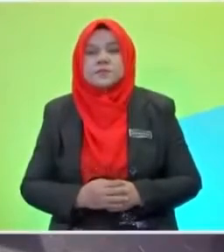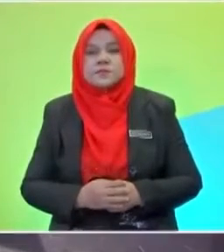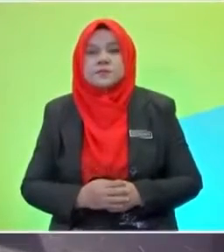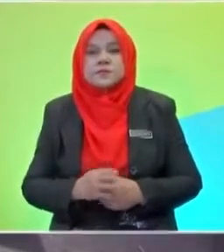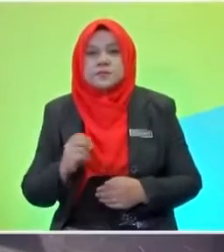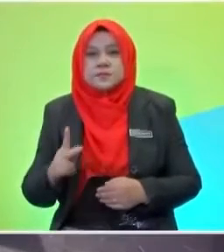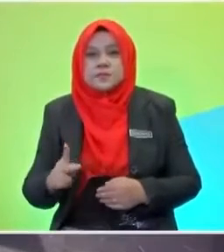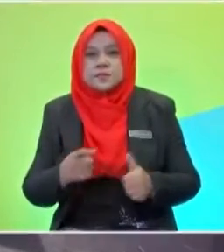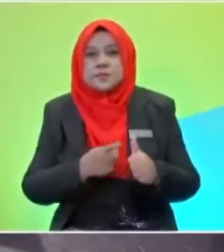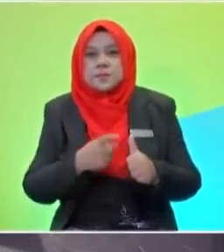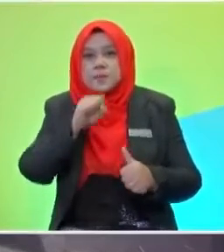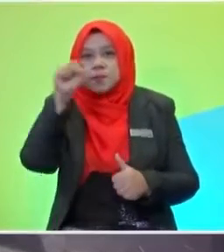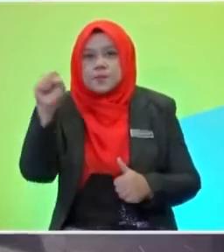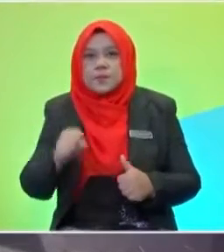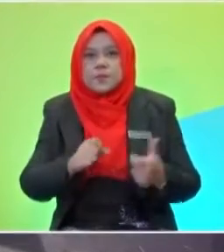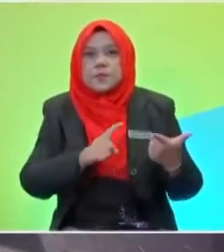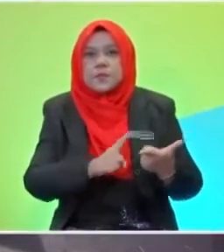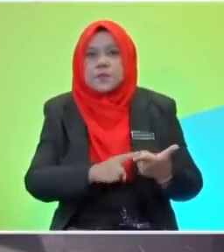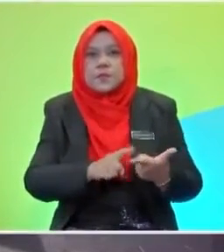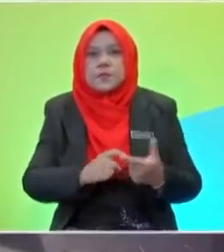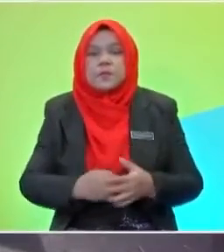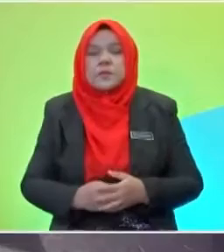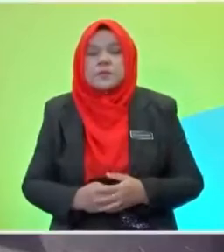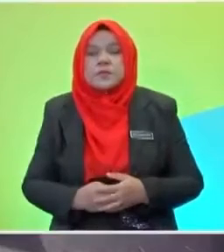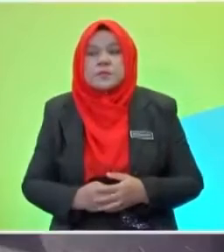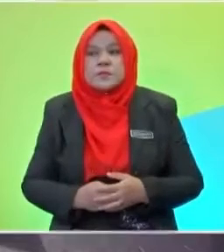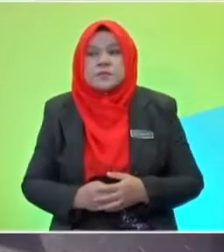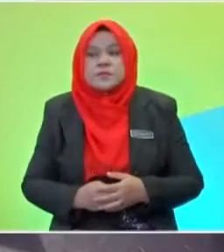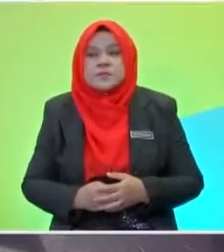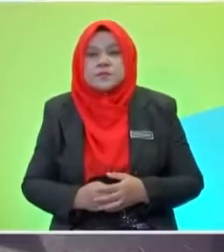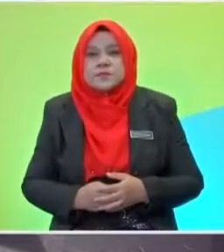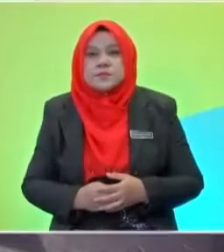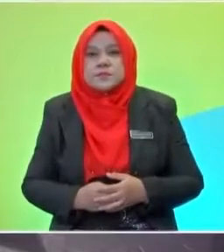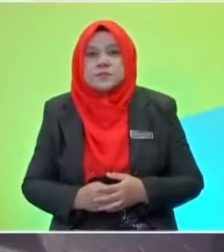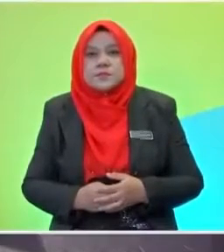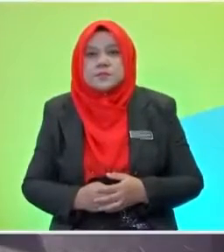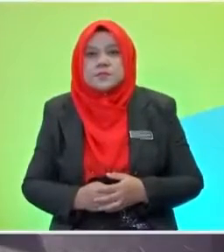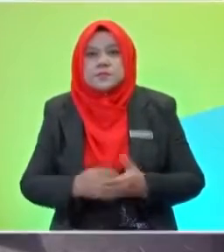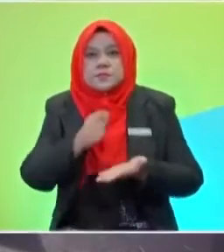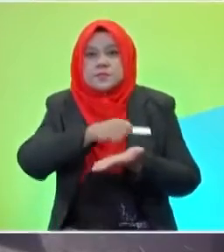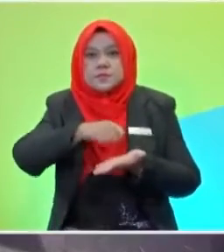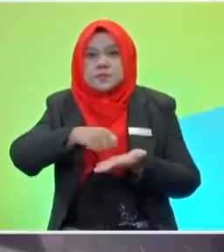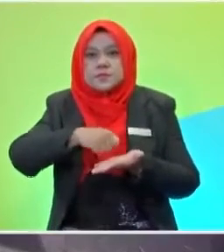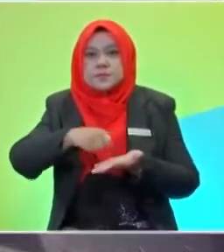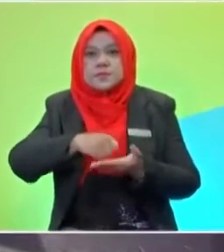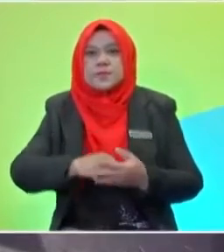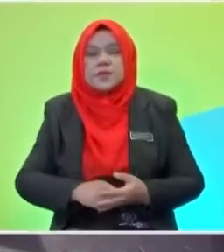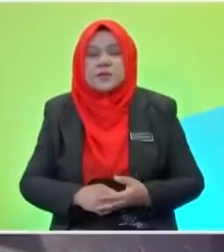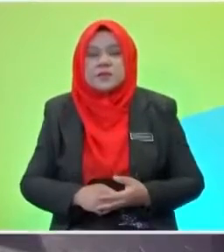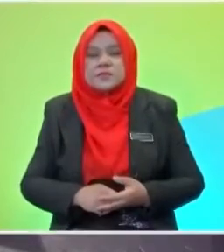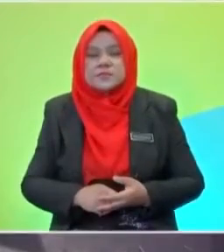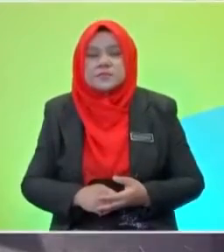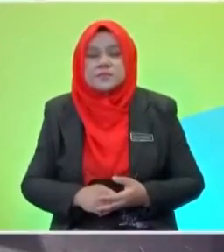Okay. This is for the first question. Let's look at the second question. Okay, now we have erasers. Okay, we put